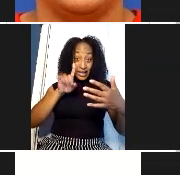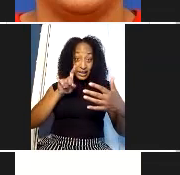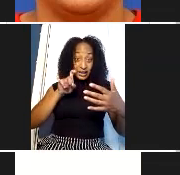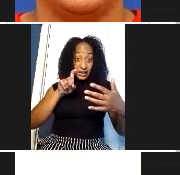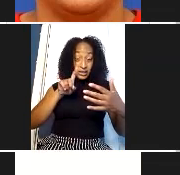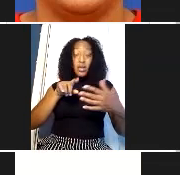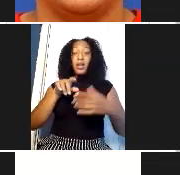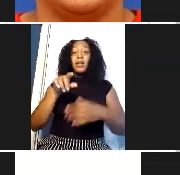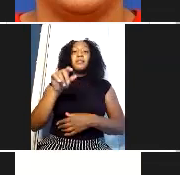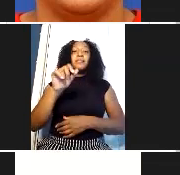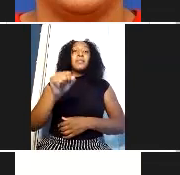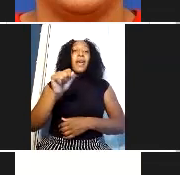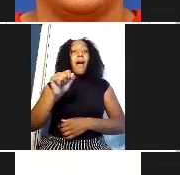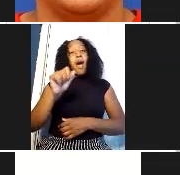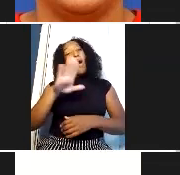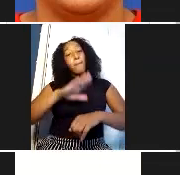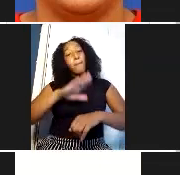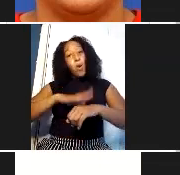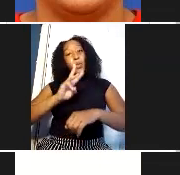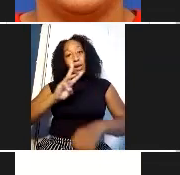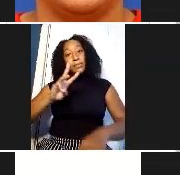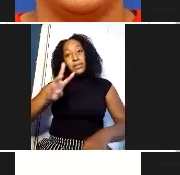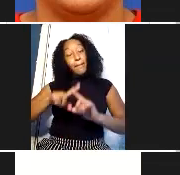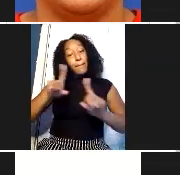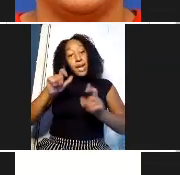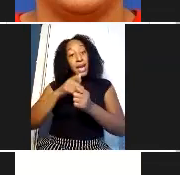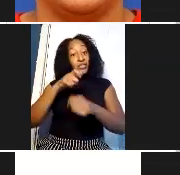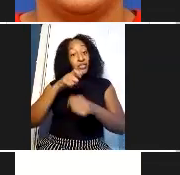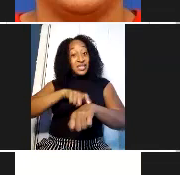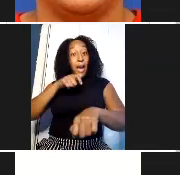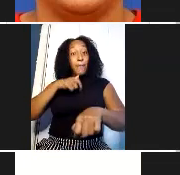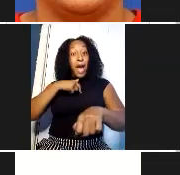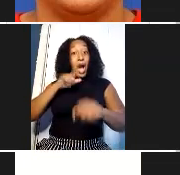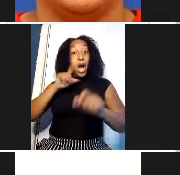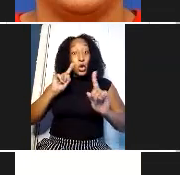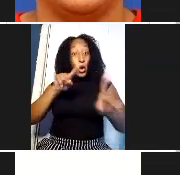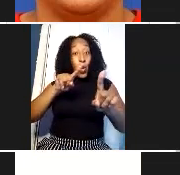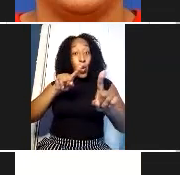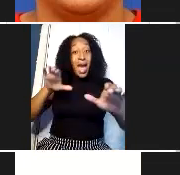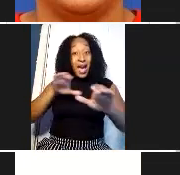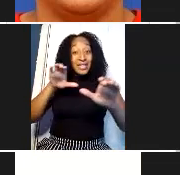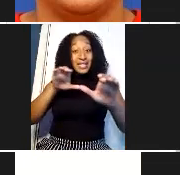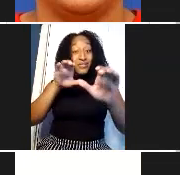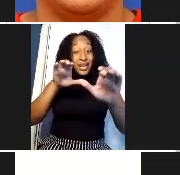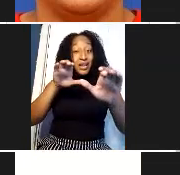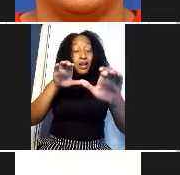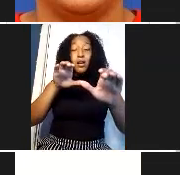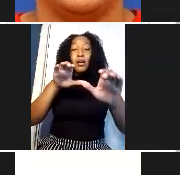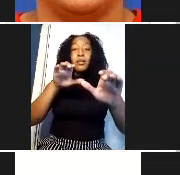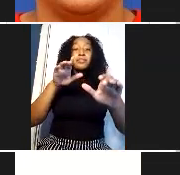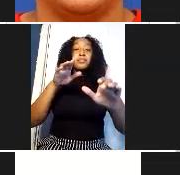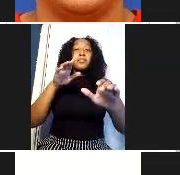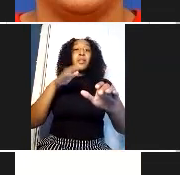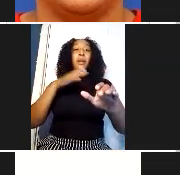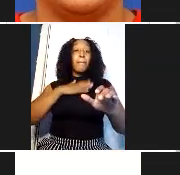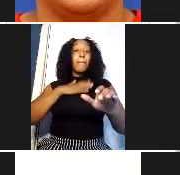the activity part, it's not, I don't know if it's my Yeah, well, tablet. okay, my question to you is, did you log